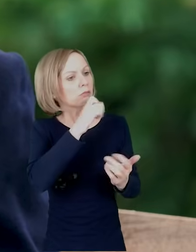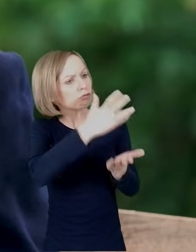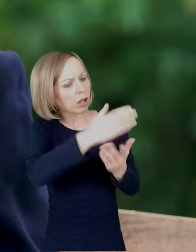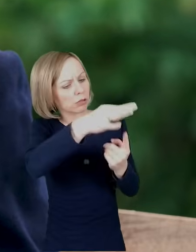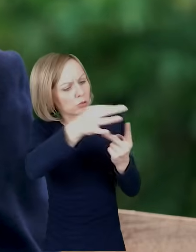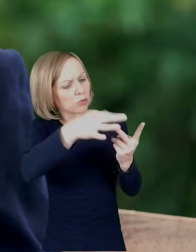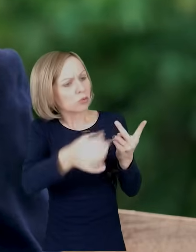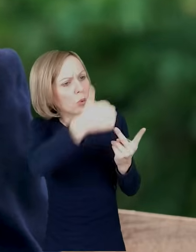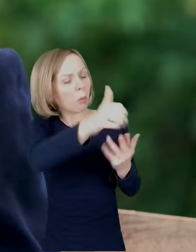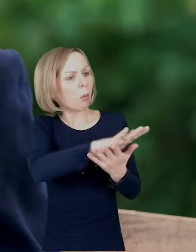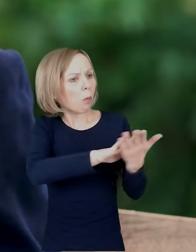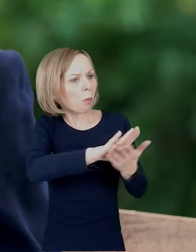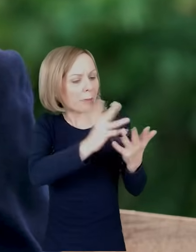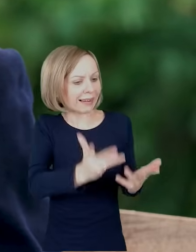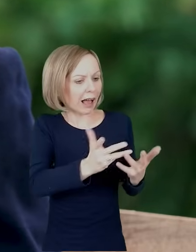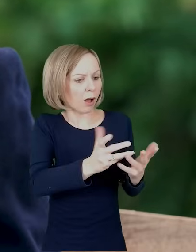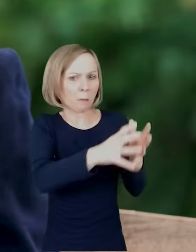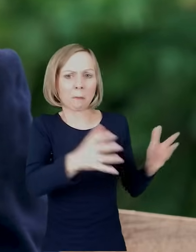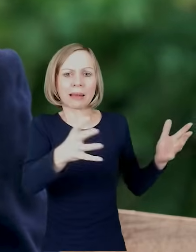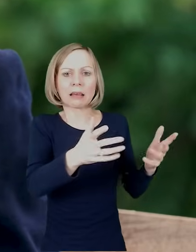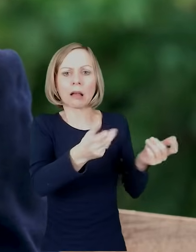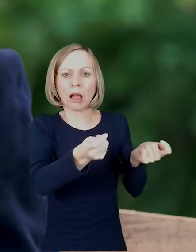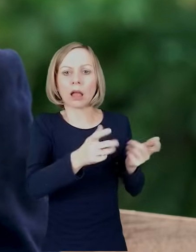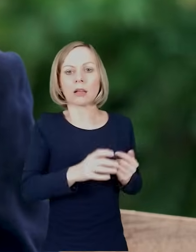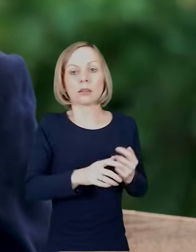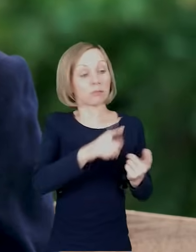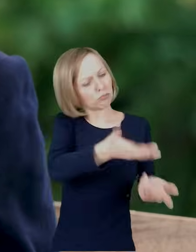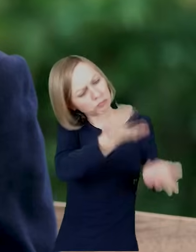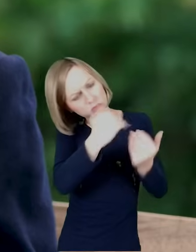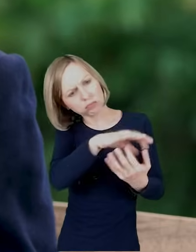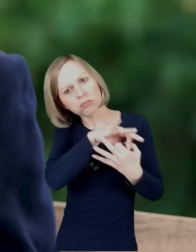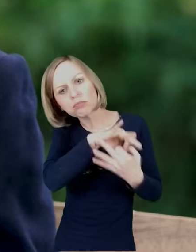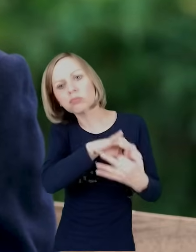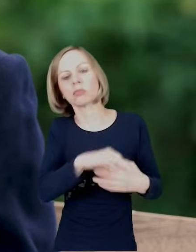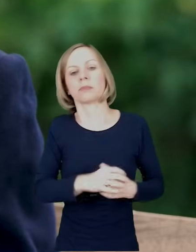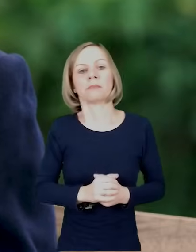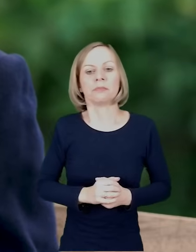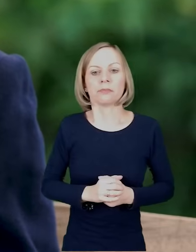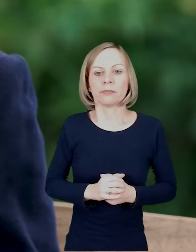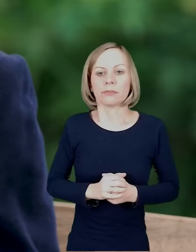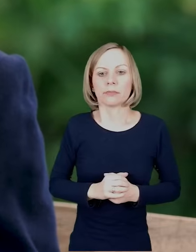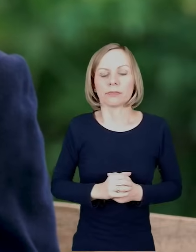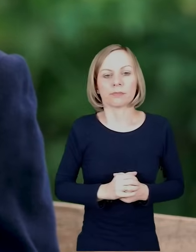in a few things. I will put you in charge of many things. Enter into the joy of your master.